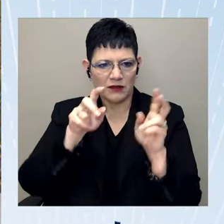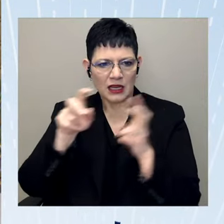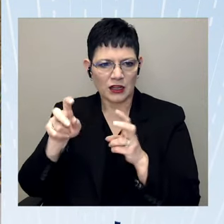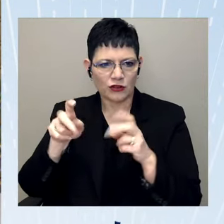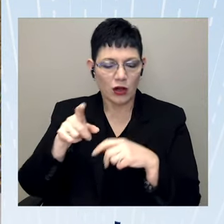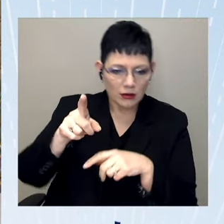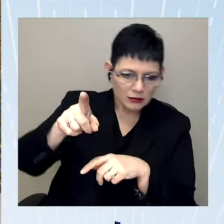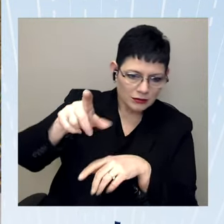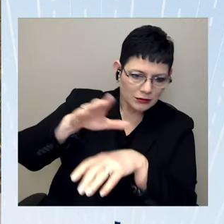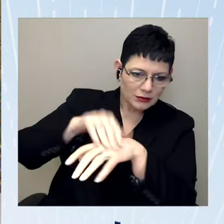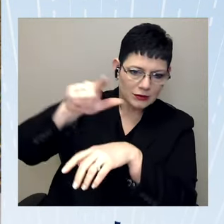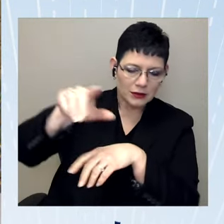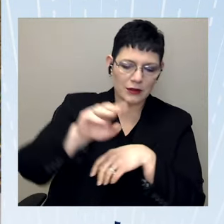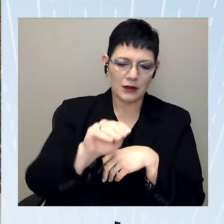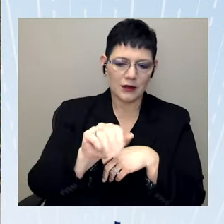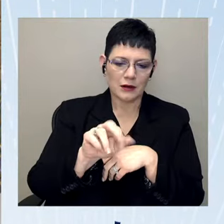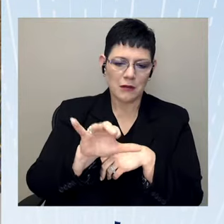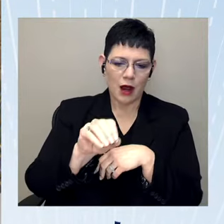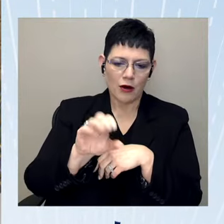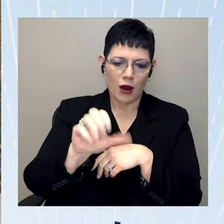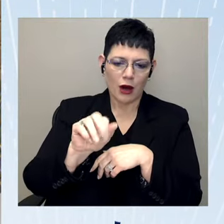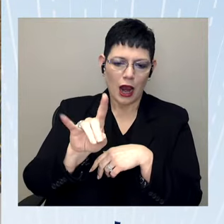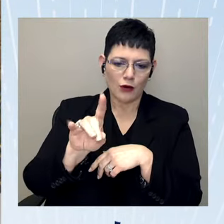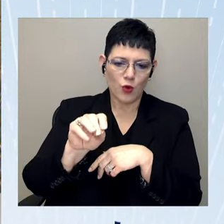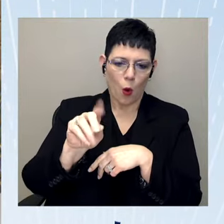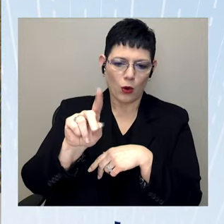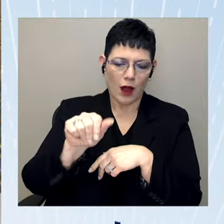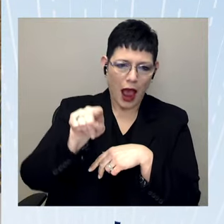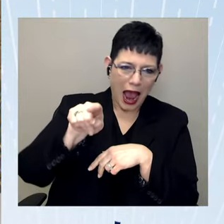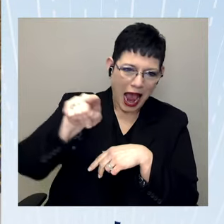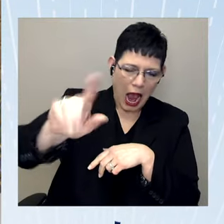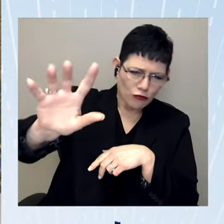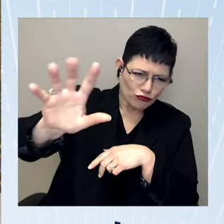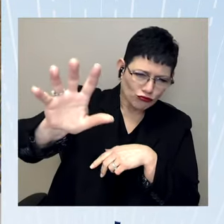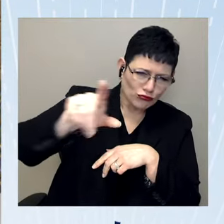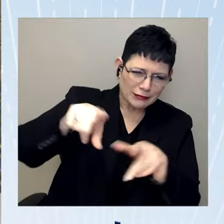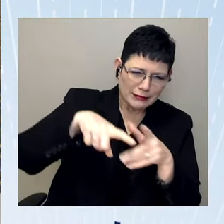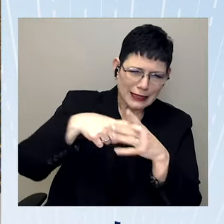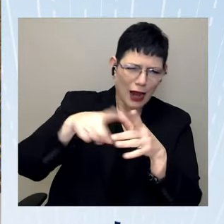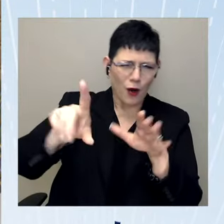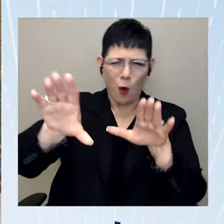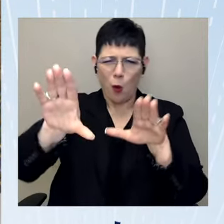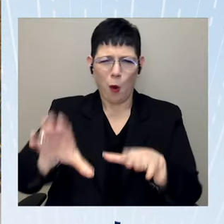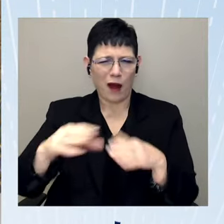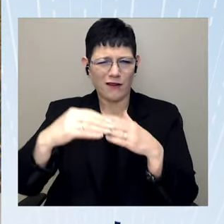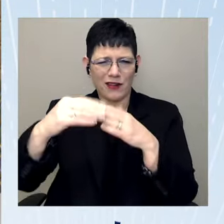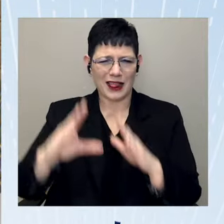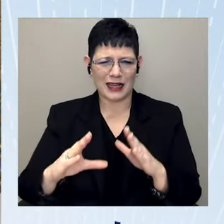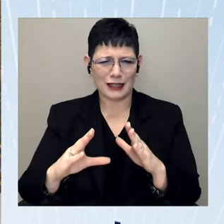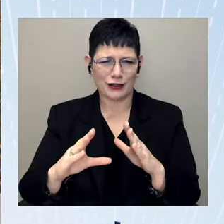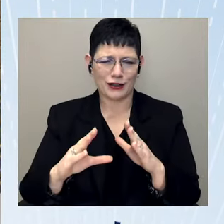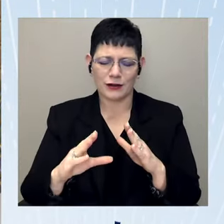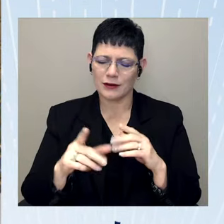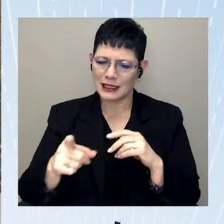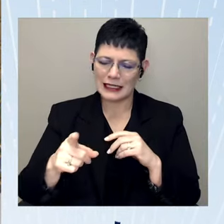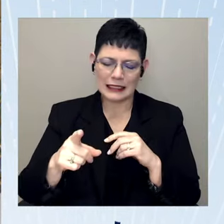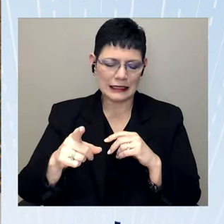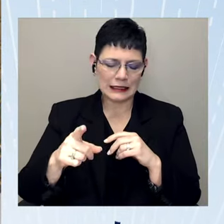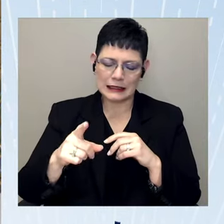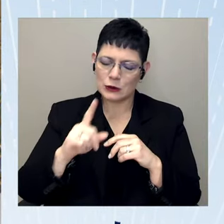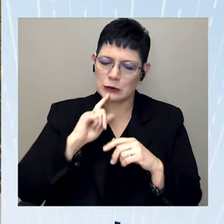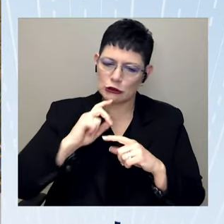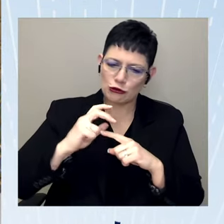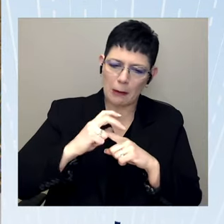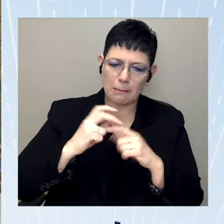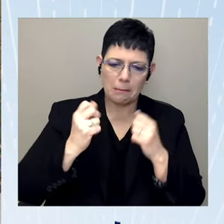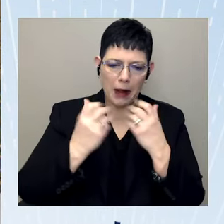Mario Cardona, who started us off, but is like a great leader. She's championing a lot of this work.